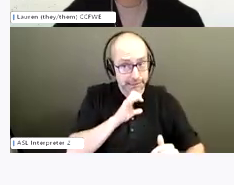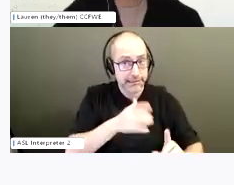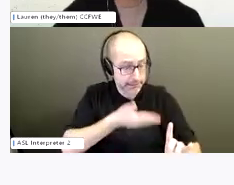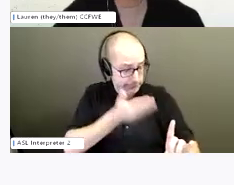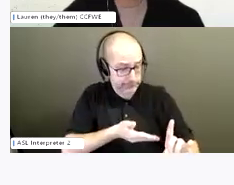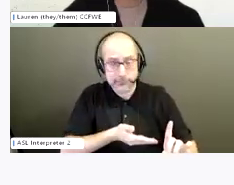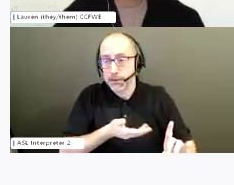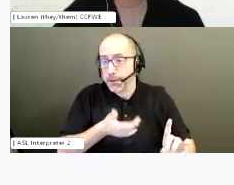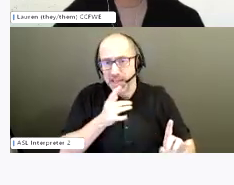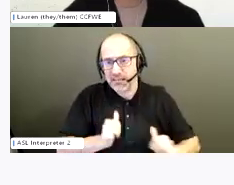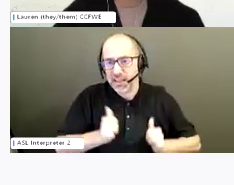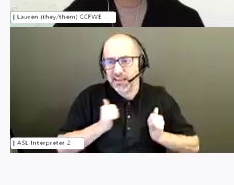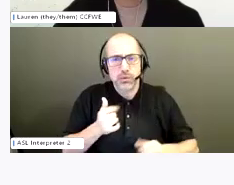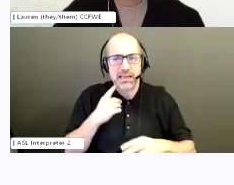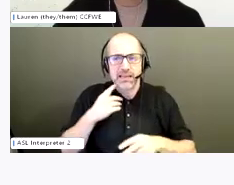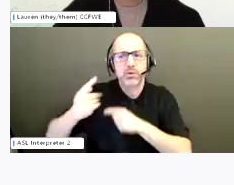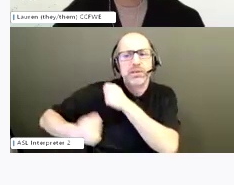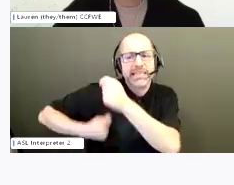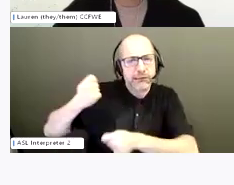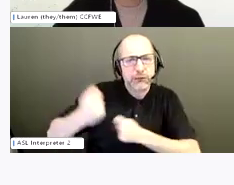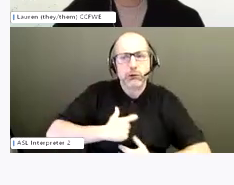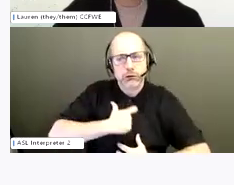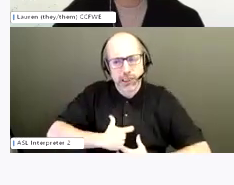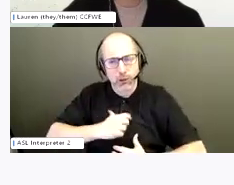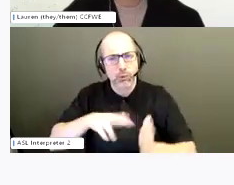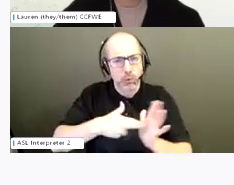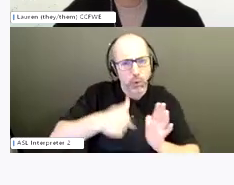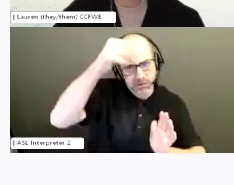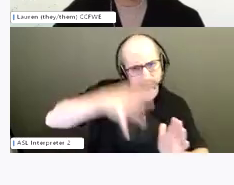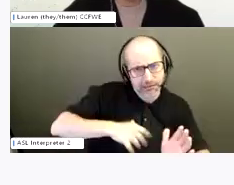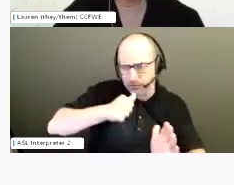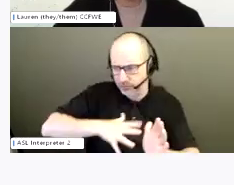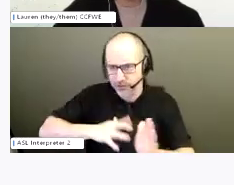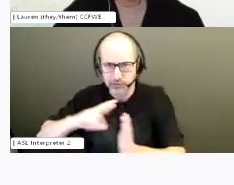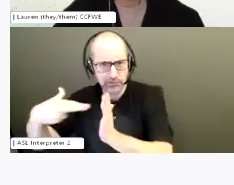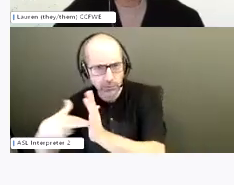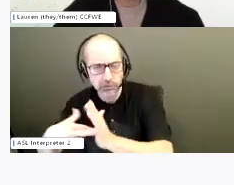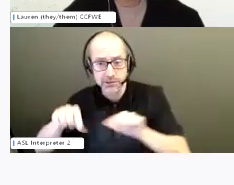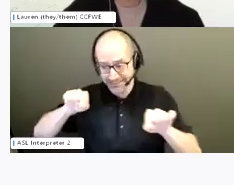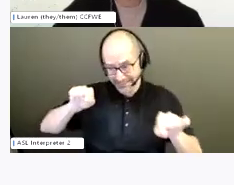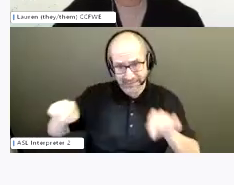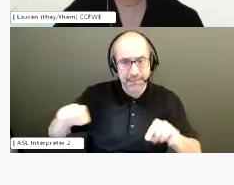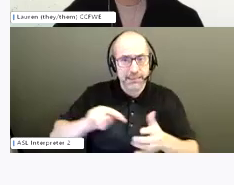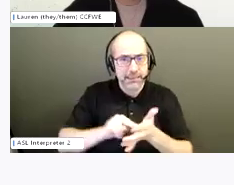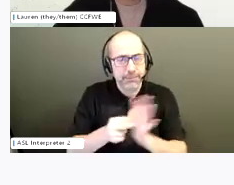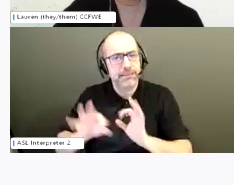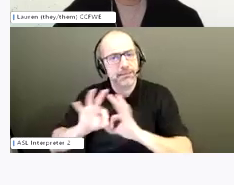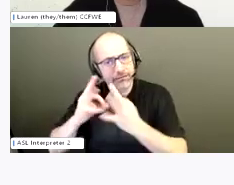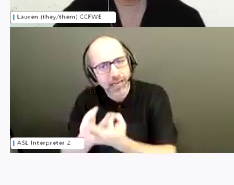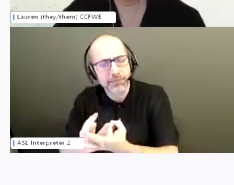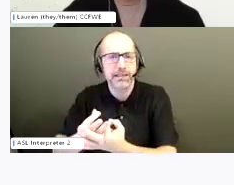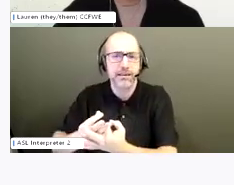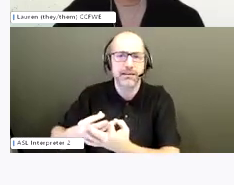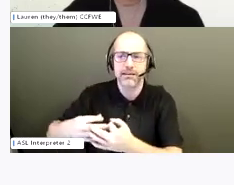lived with traditional gendered roles, economic dependence and decision-making by their partners or relatives may feel expected